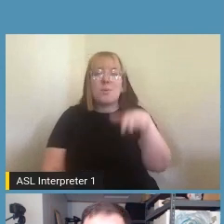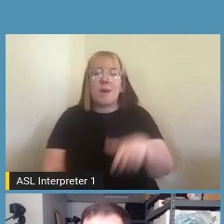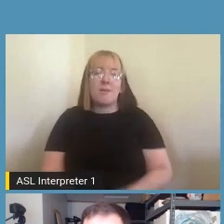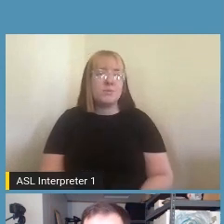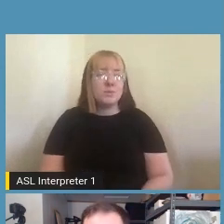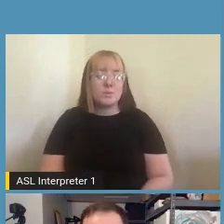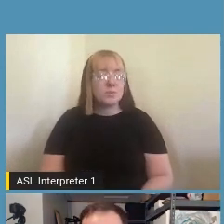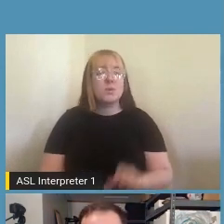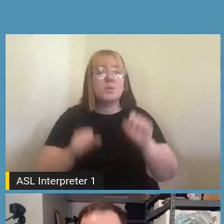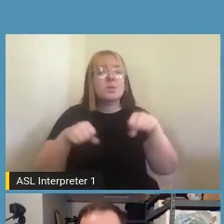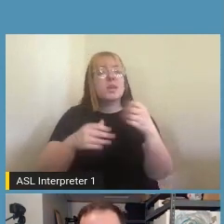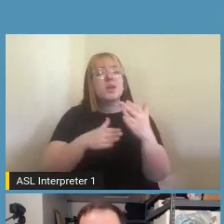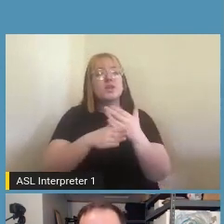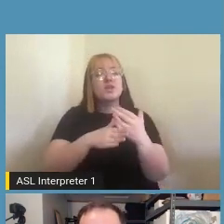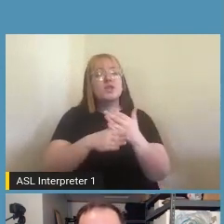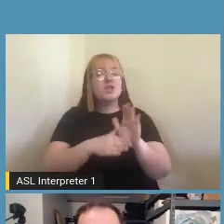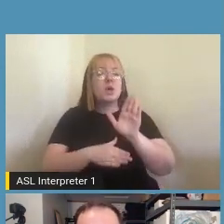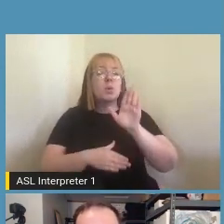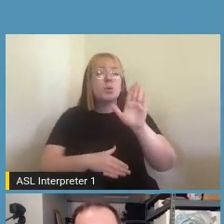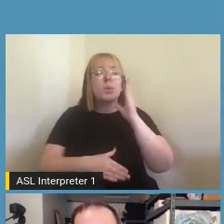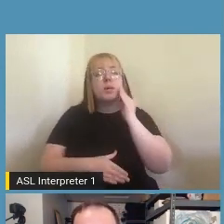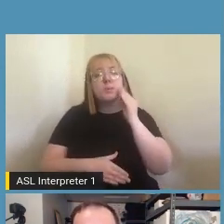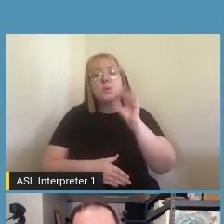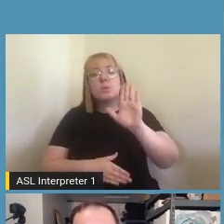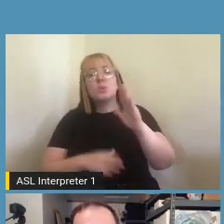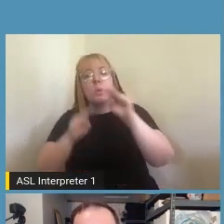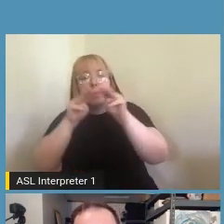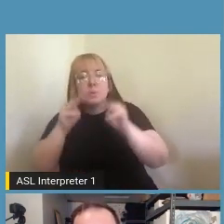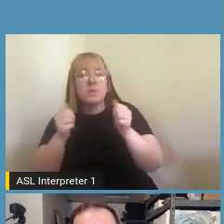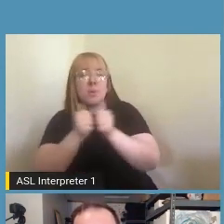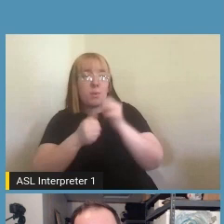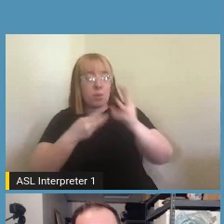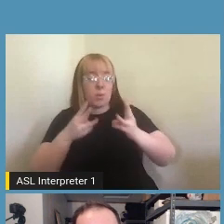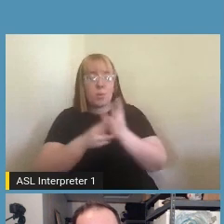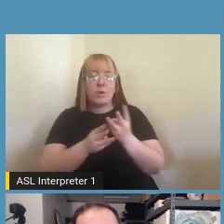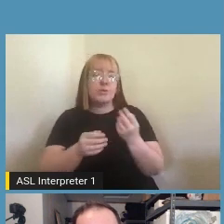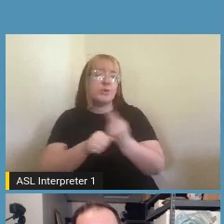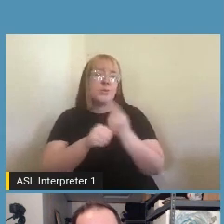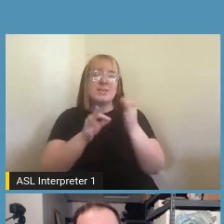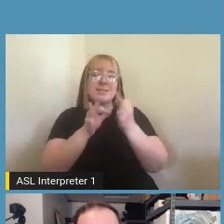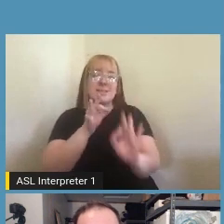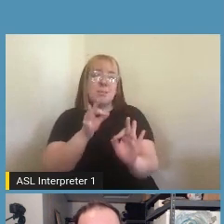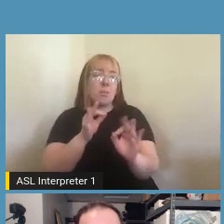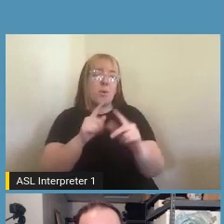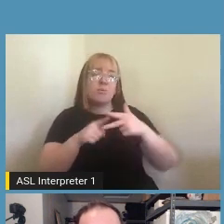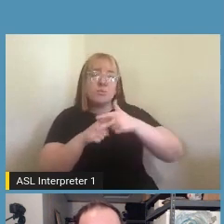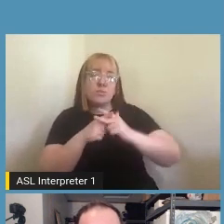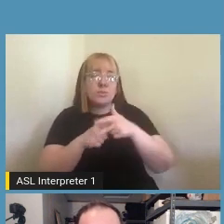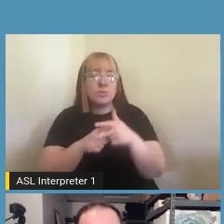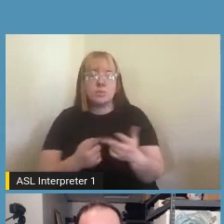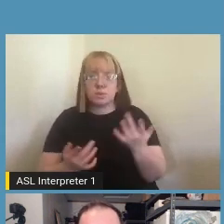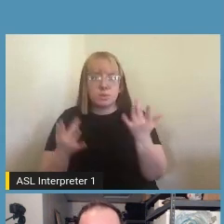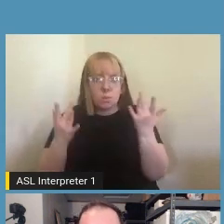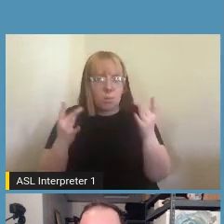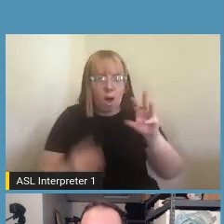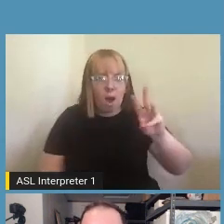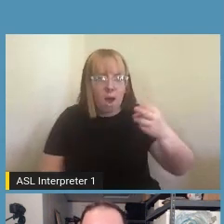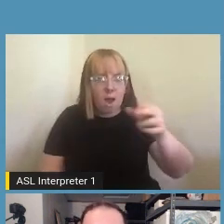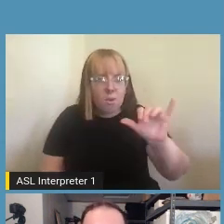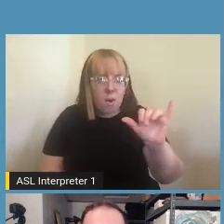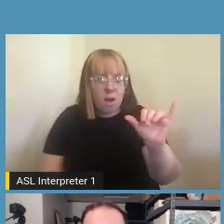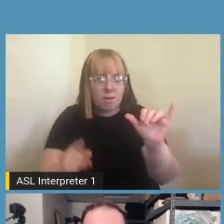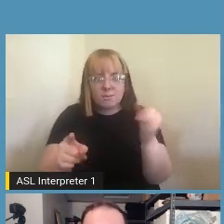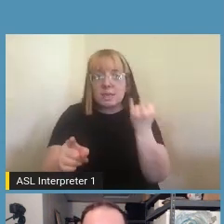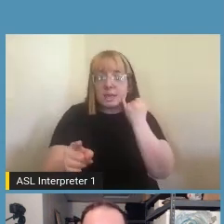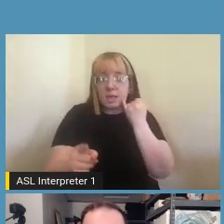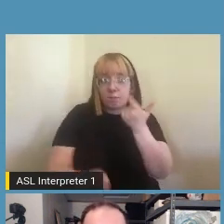world. So I do want to start off talking about why video. If you're watching this session, then